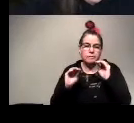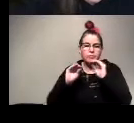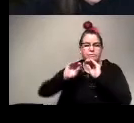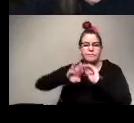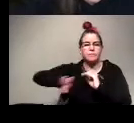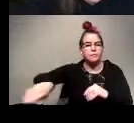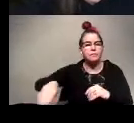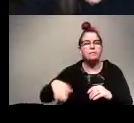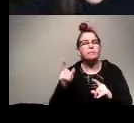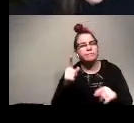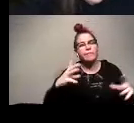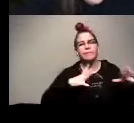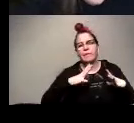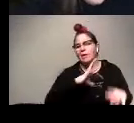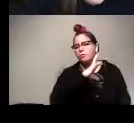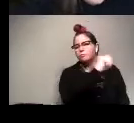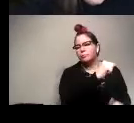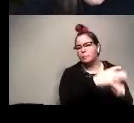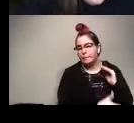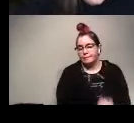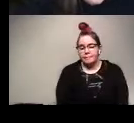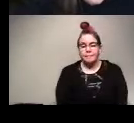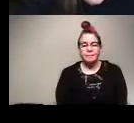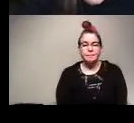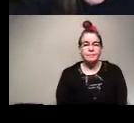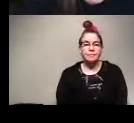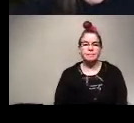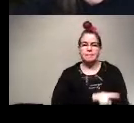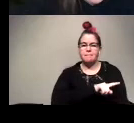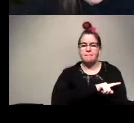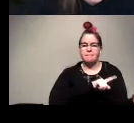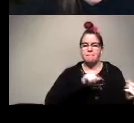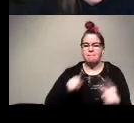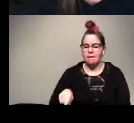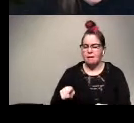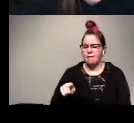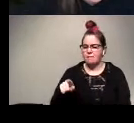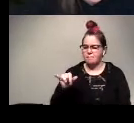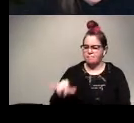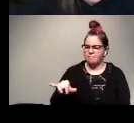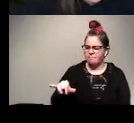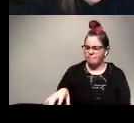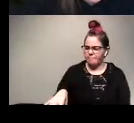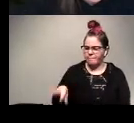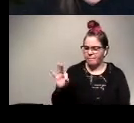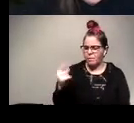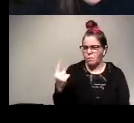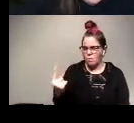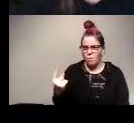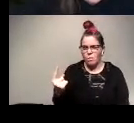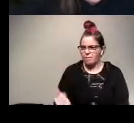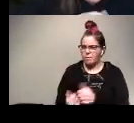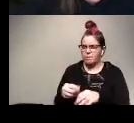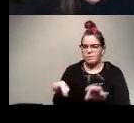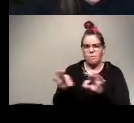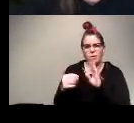long vacation for the weekend. And when he came back, he found one of the most important examples of